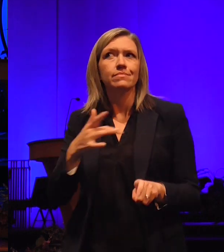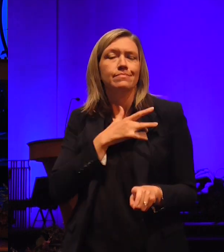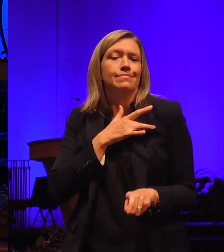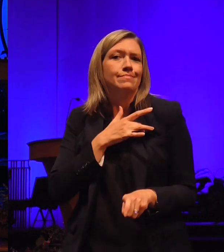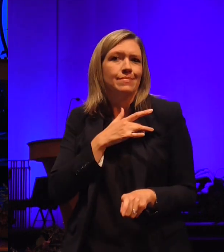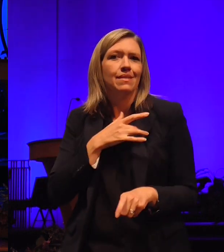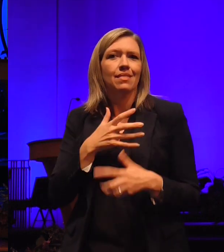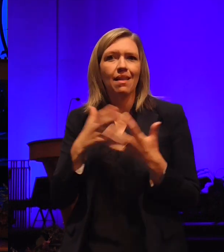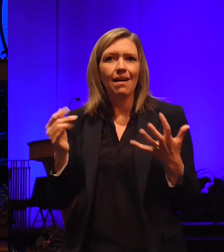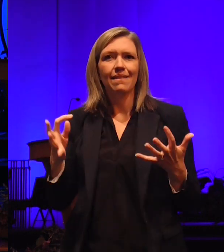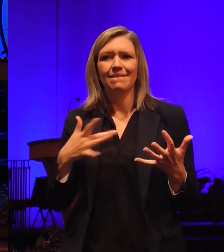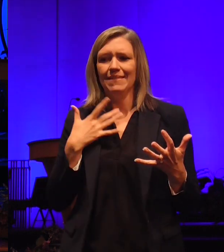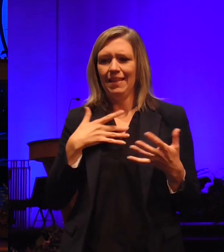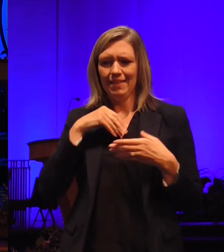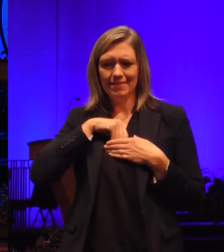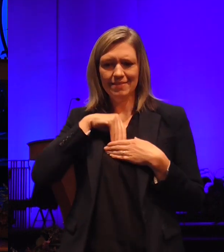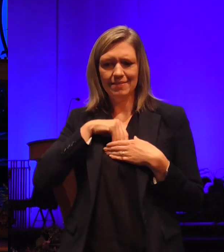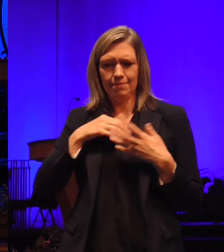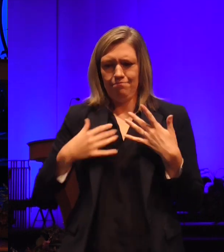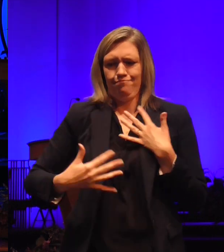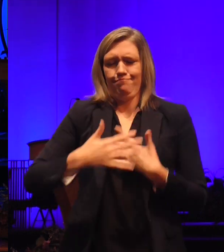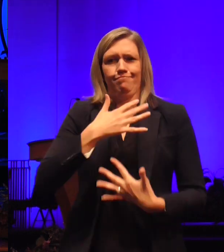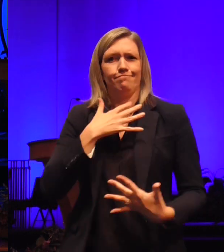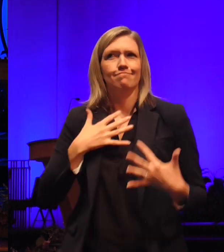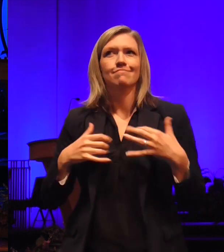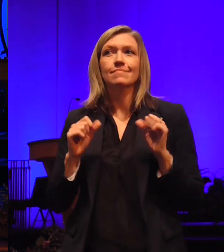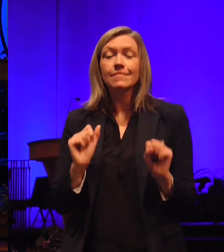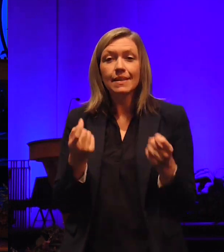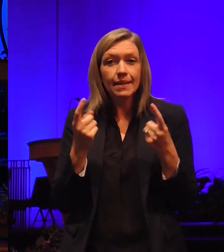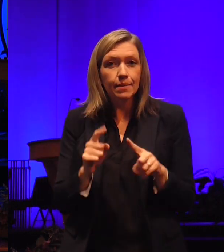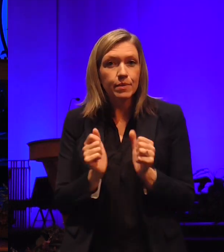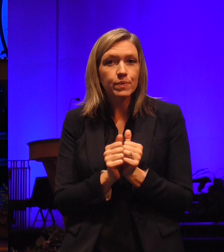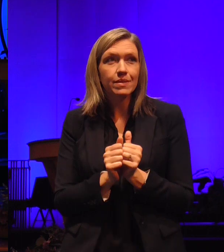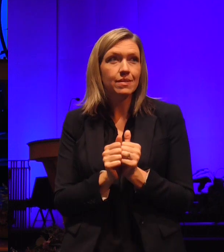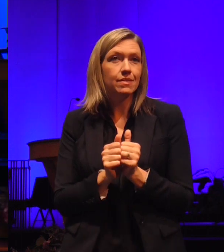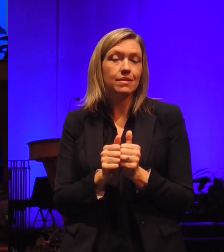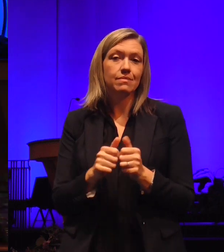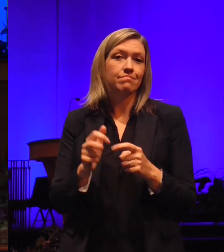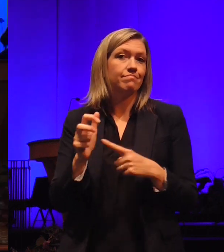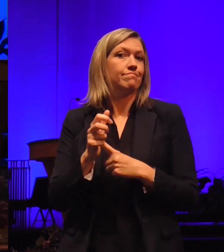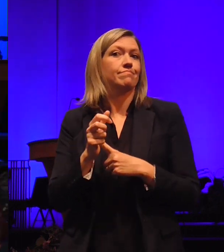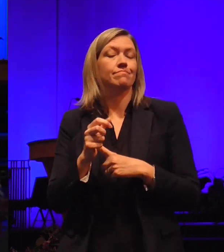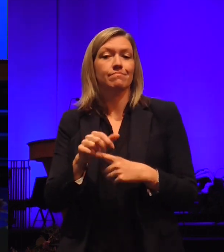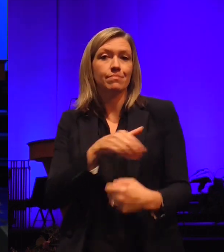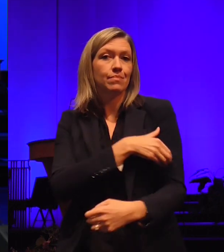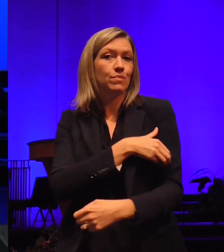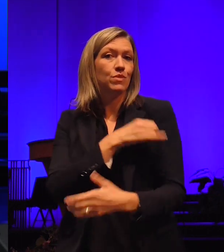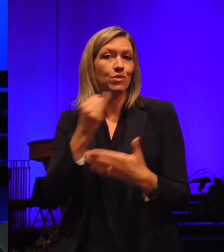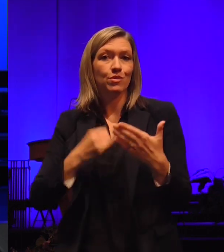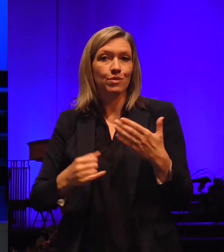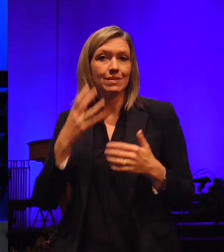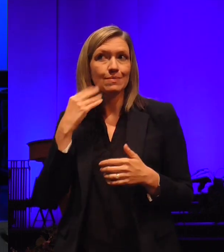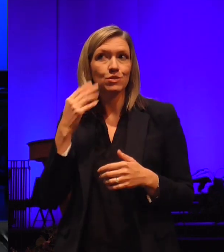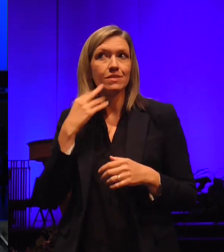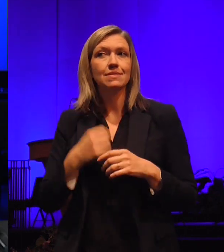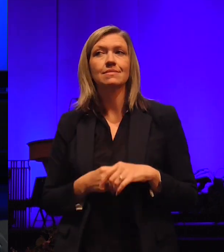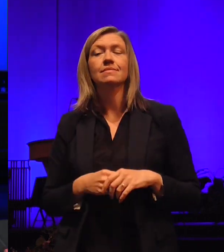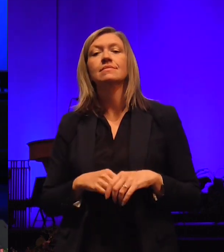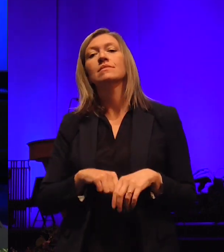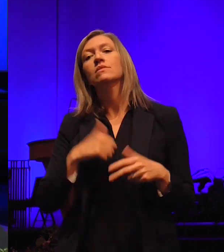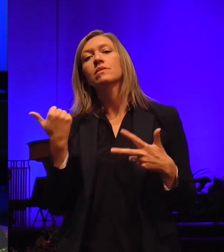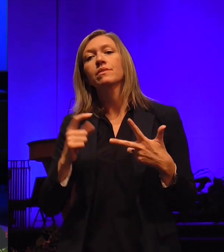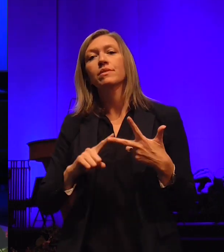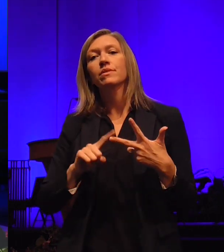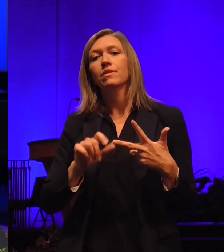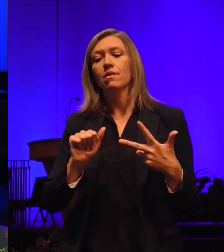be moved through me that can happen with a great experience of art. One more awe